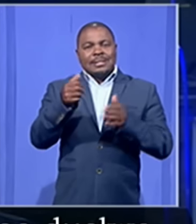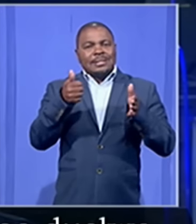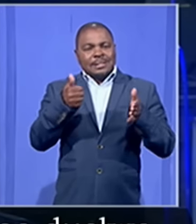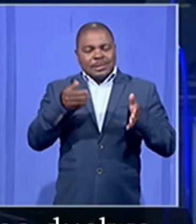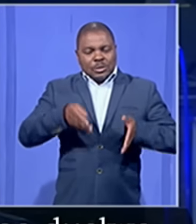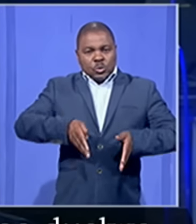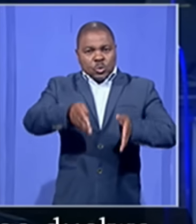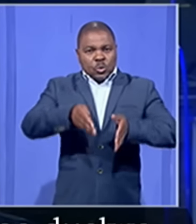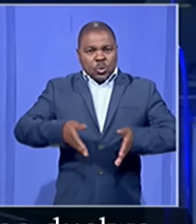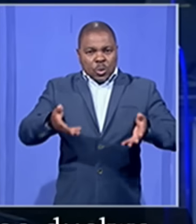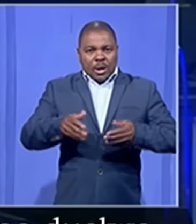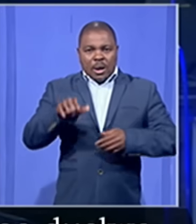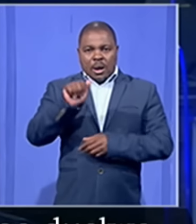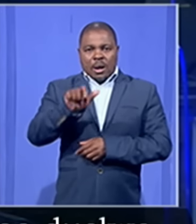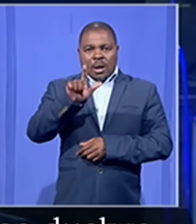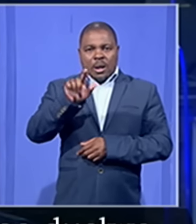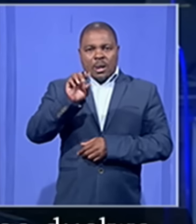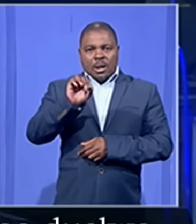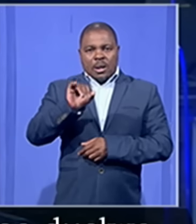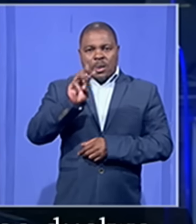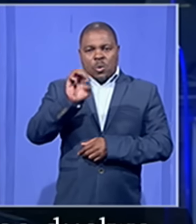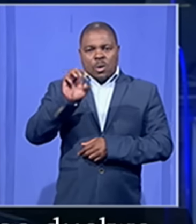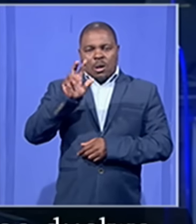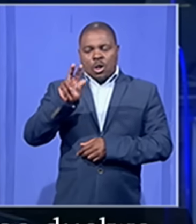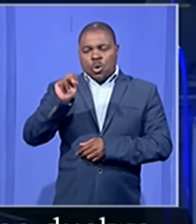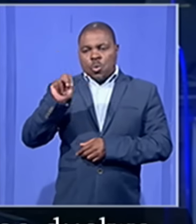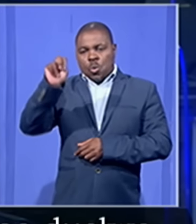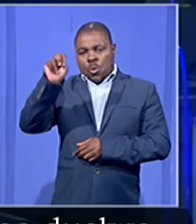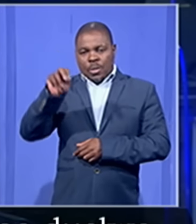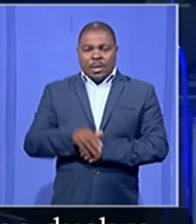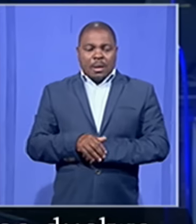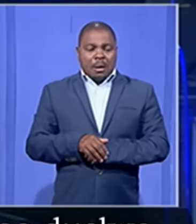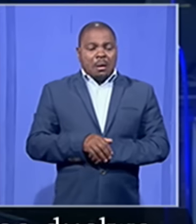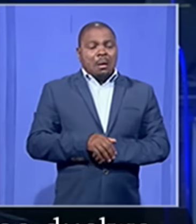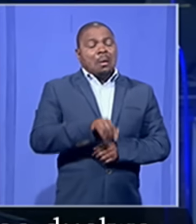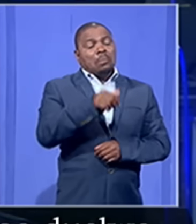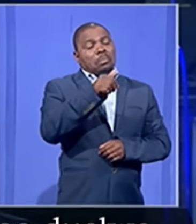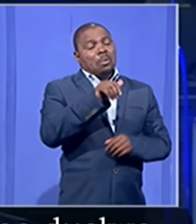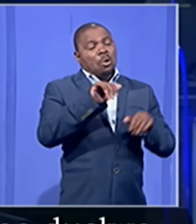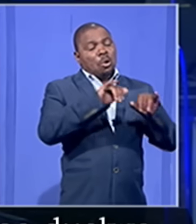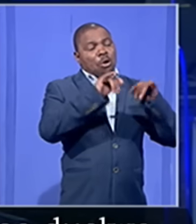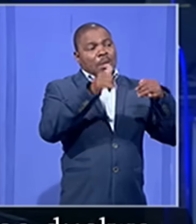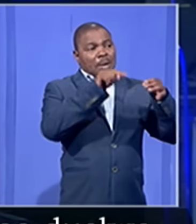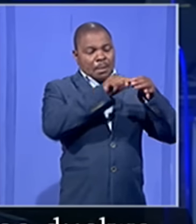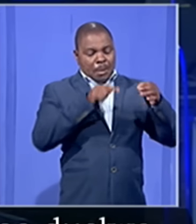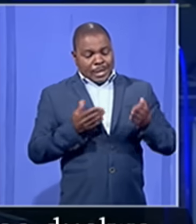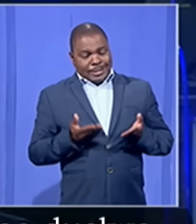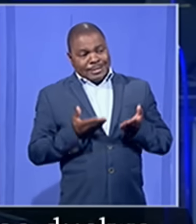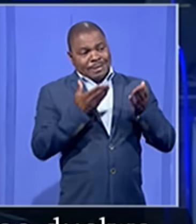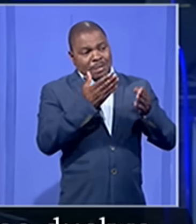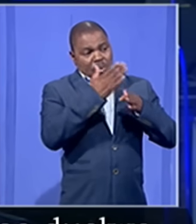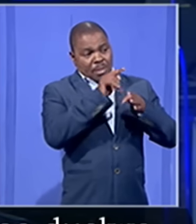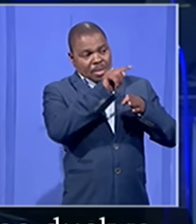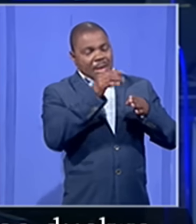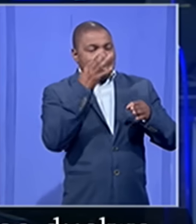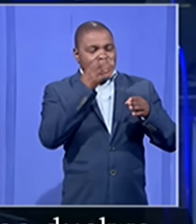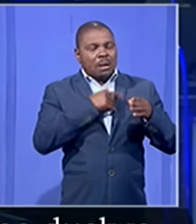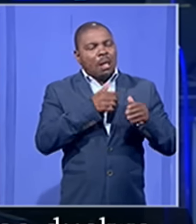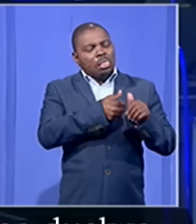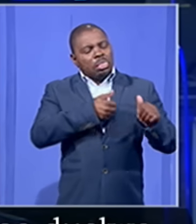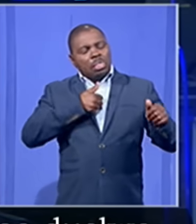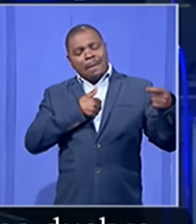Redisburg ga mmogo a le Wool North. Borakonteraka ba tlamela rakonteraka mogolo ka ditirelo ba re tiego ya dituelo e